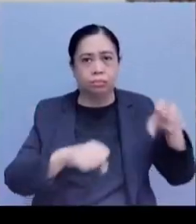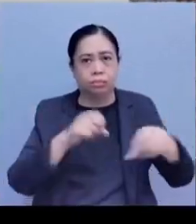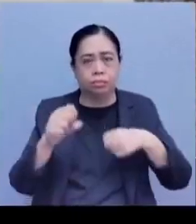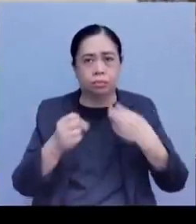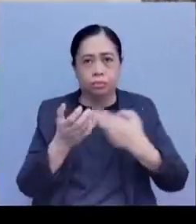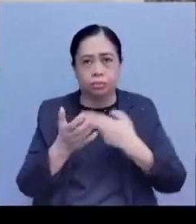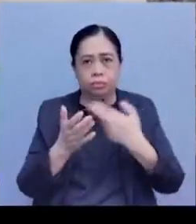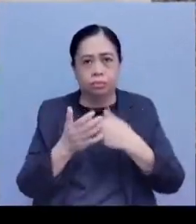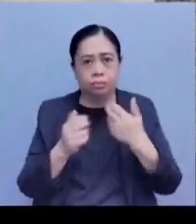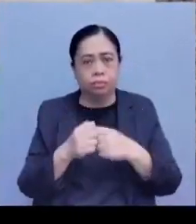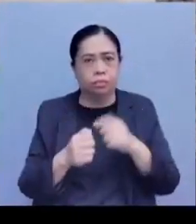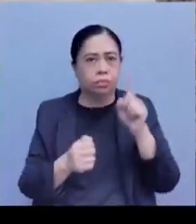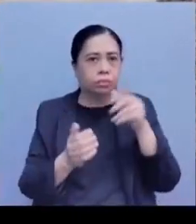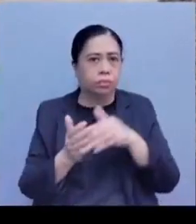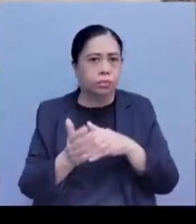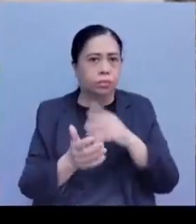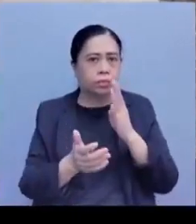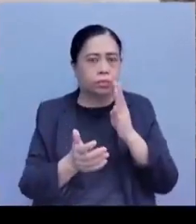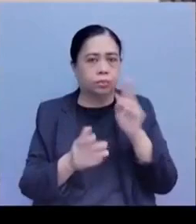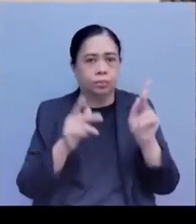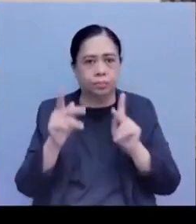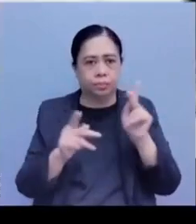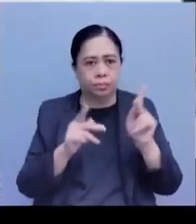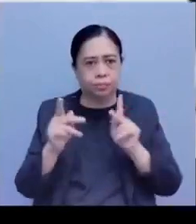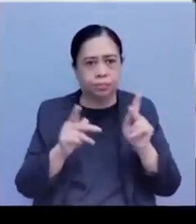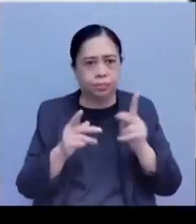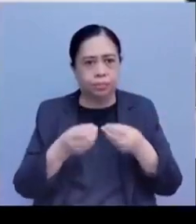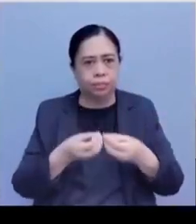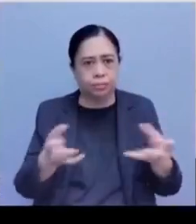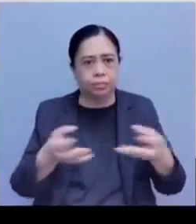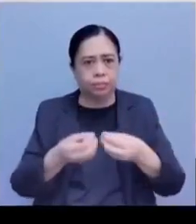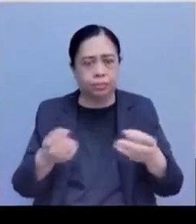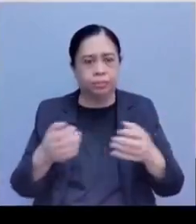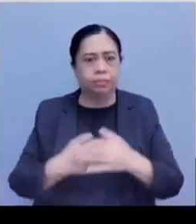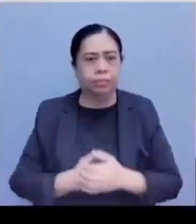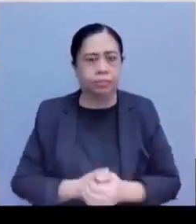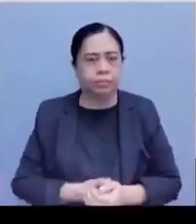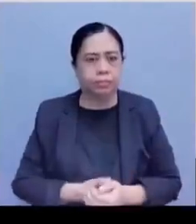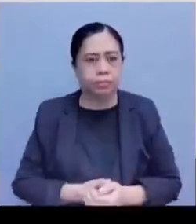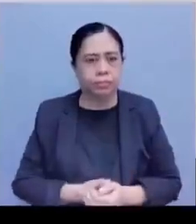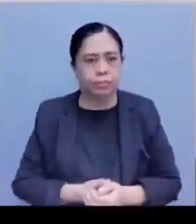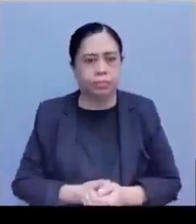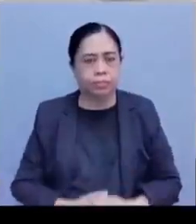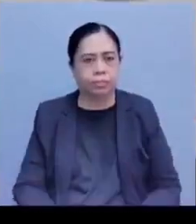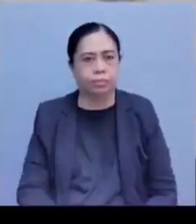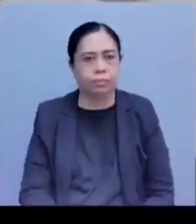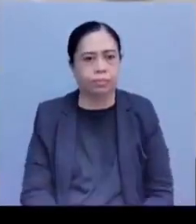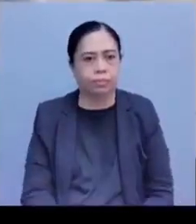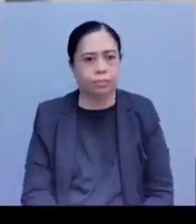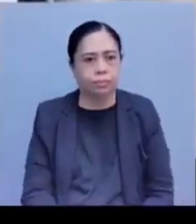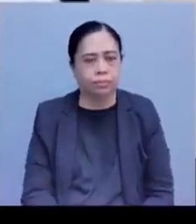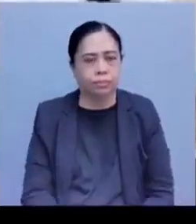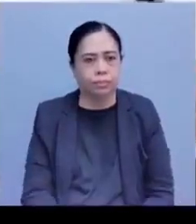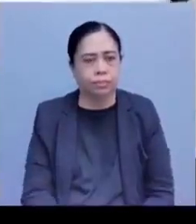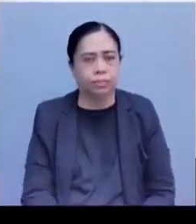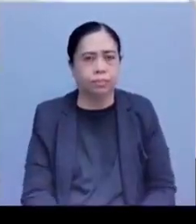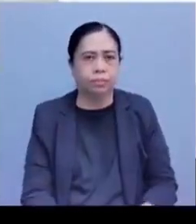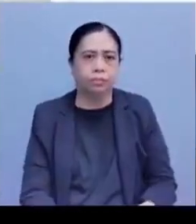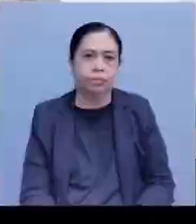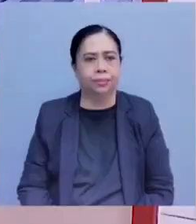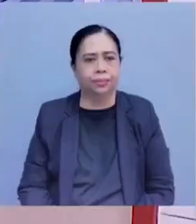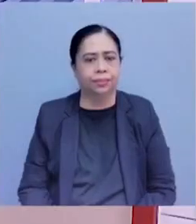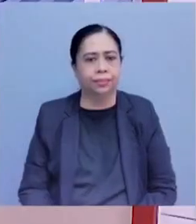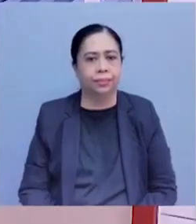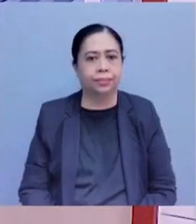to 1,004-piece families in Tungawan, Zamboanga, Sibugay. For ANC, Queenie Casimiro, ABS-CBN